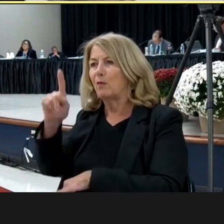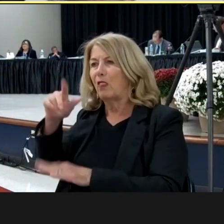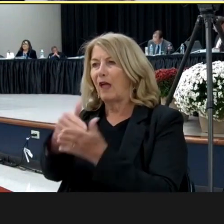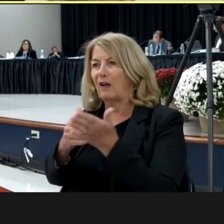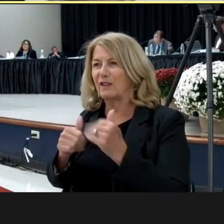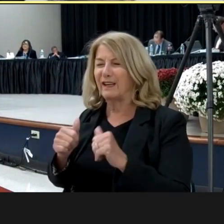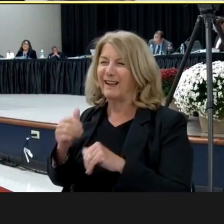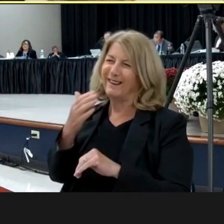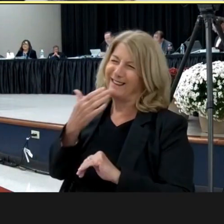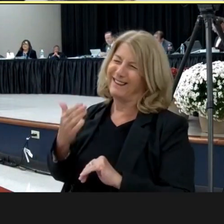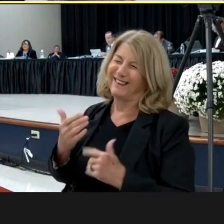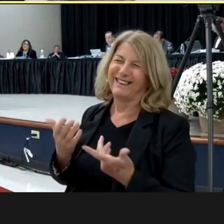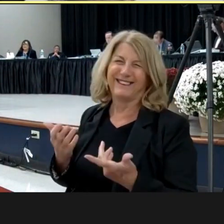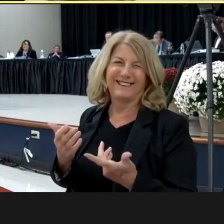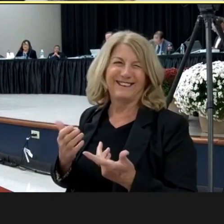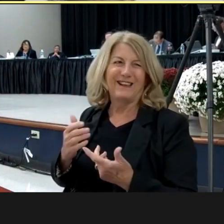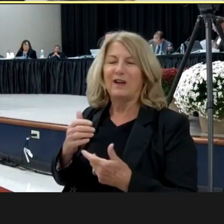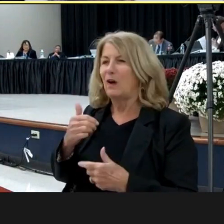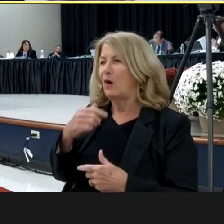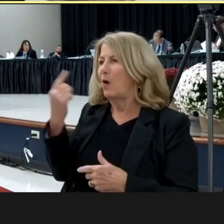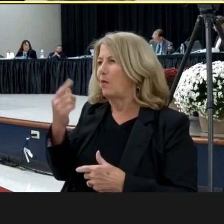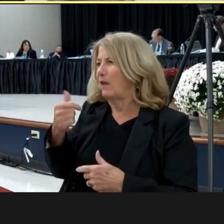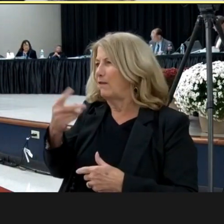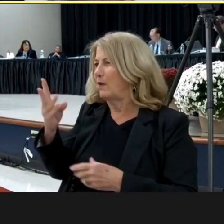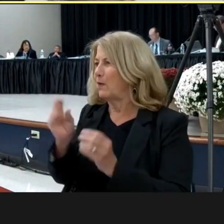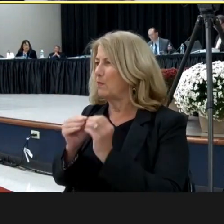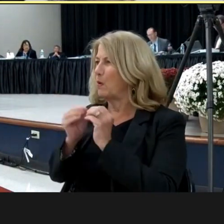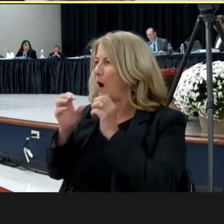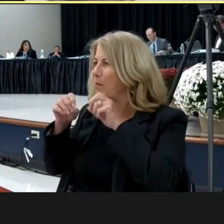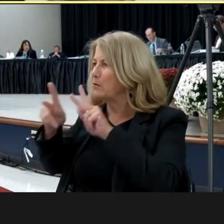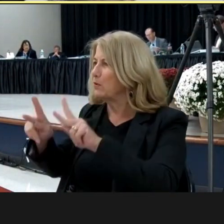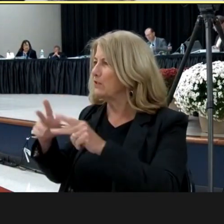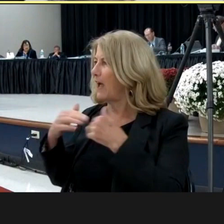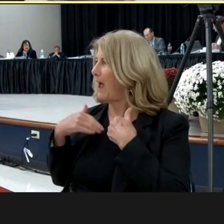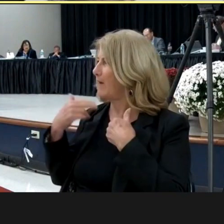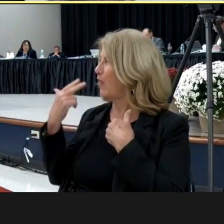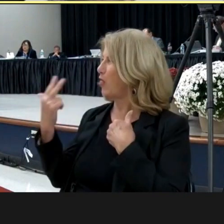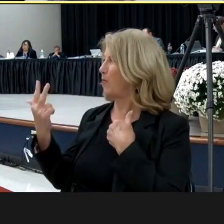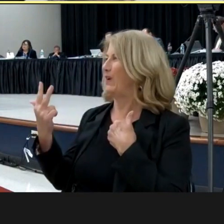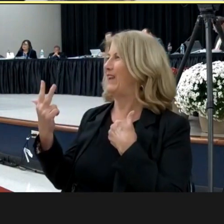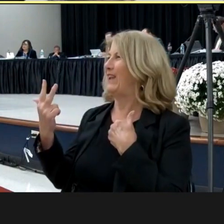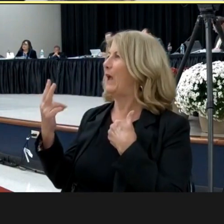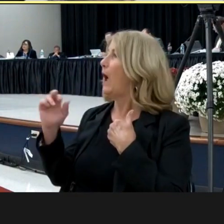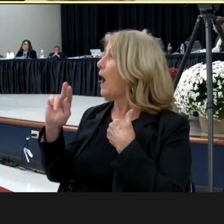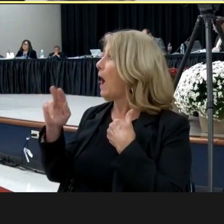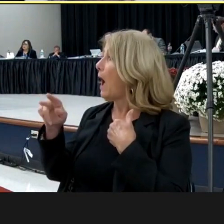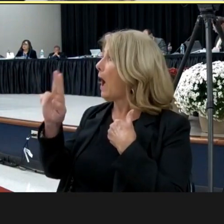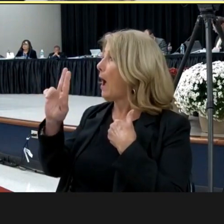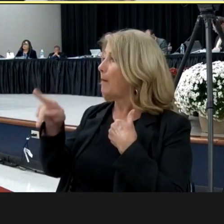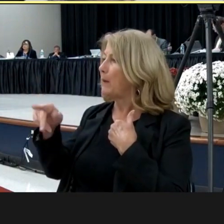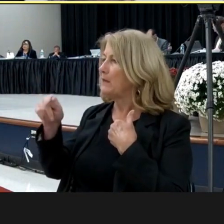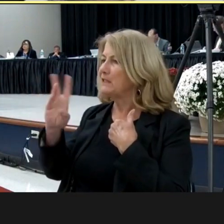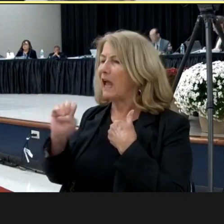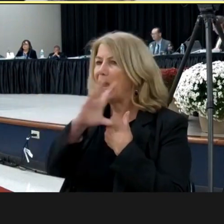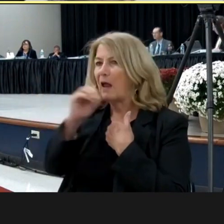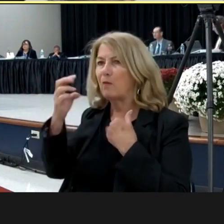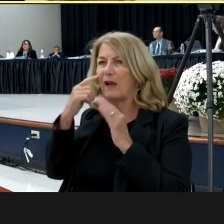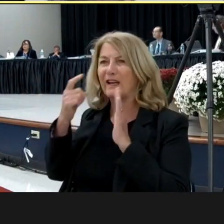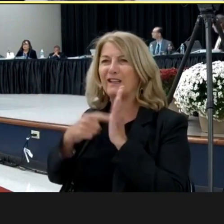Yeah, only a couple more opportunities. And then I've got 3 updates and recognitions I wanted to